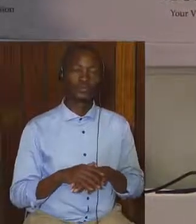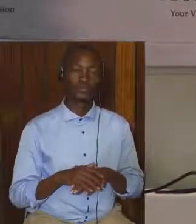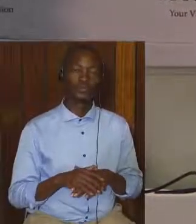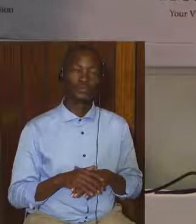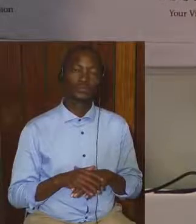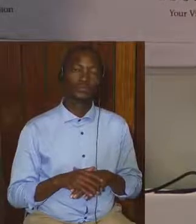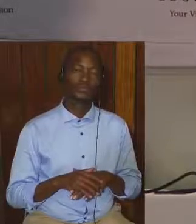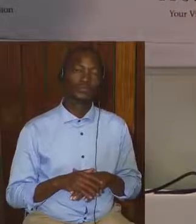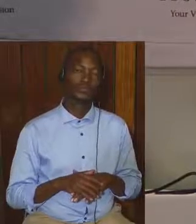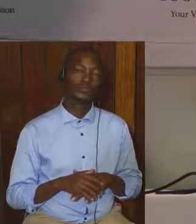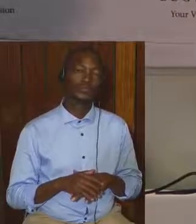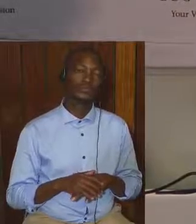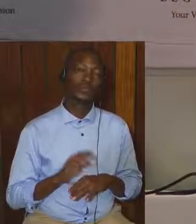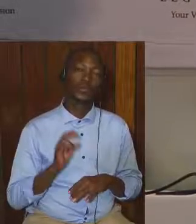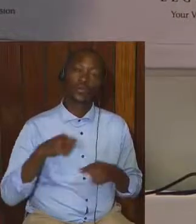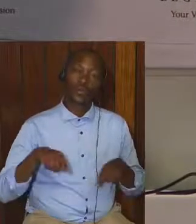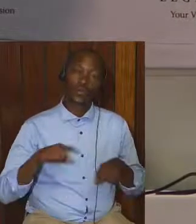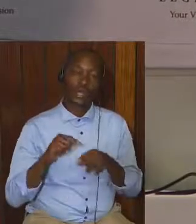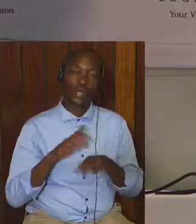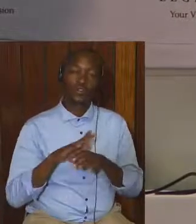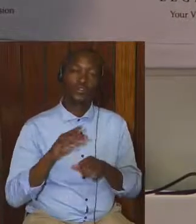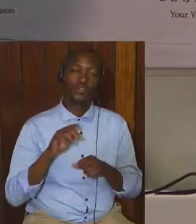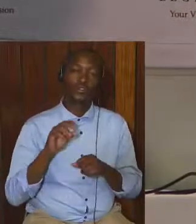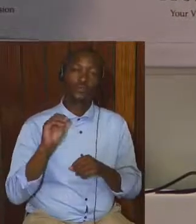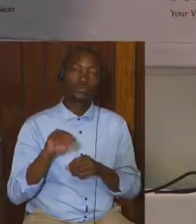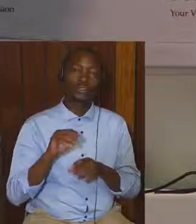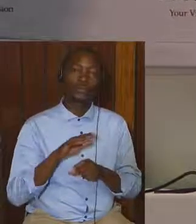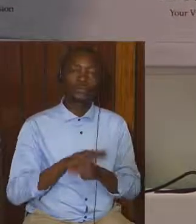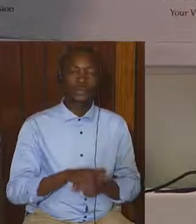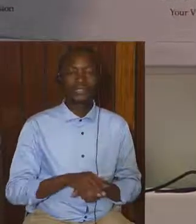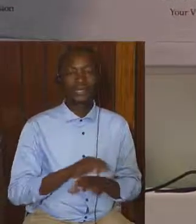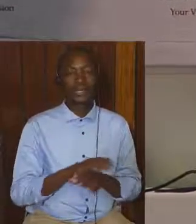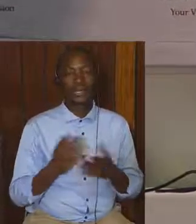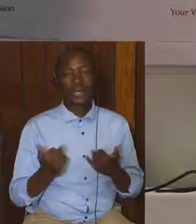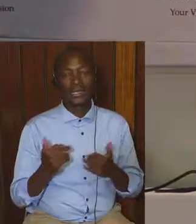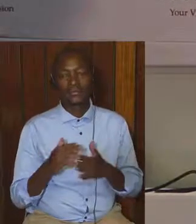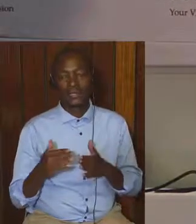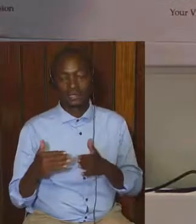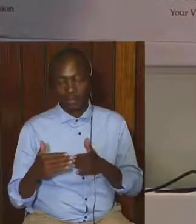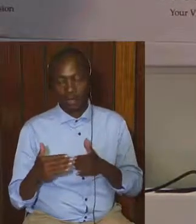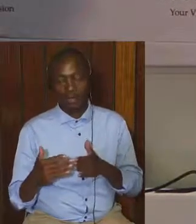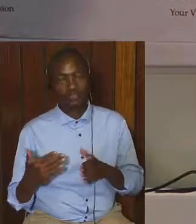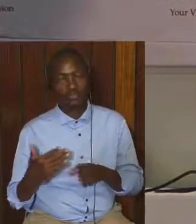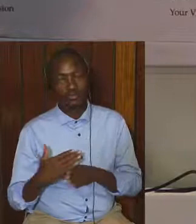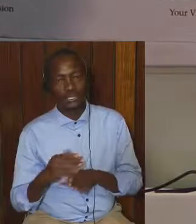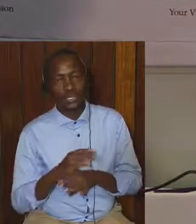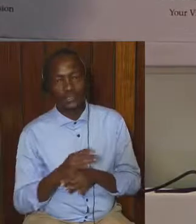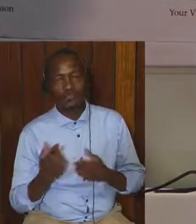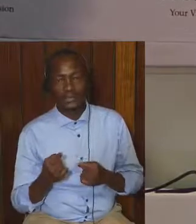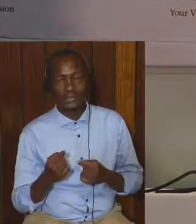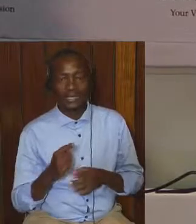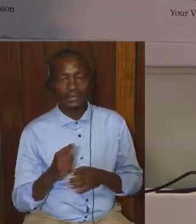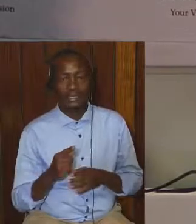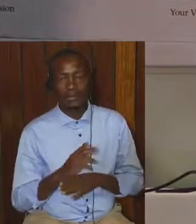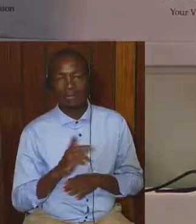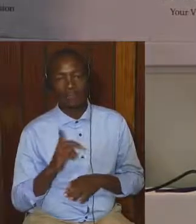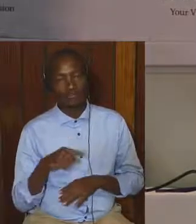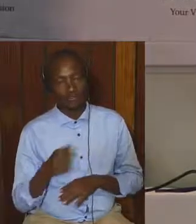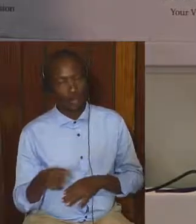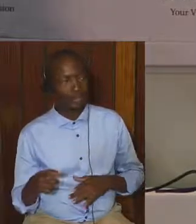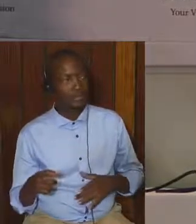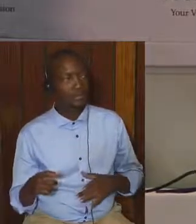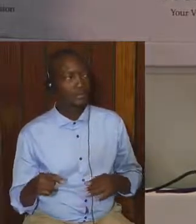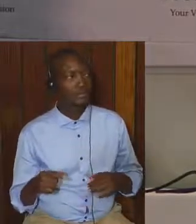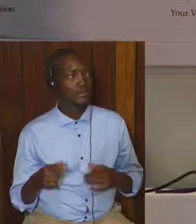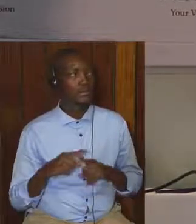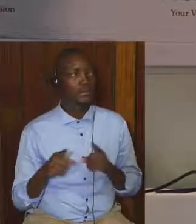on the department. We are not putting pressure expecting corners to be cut and things to be done incorrectly and